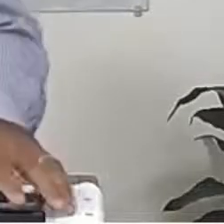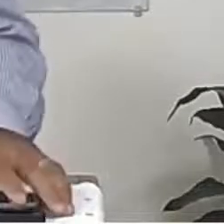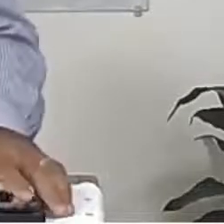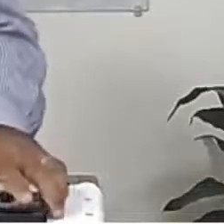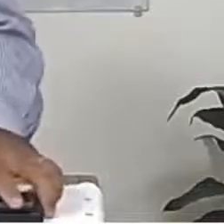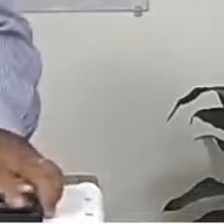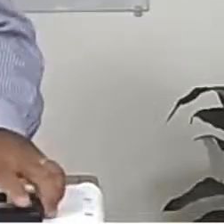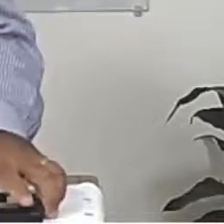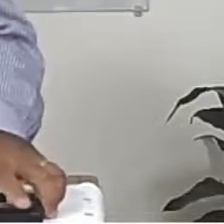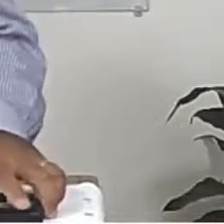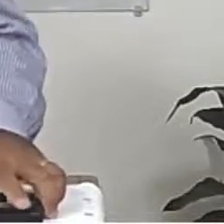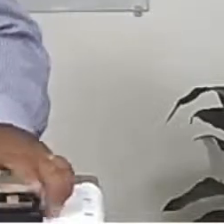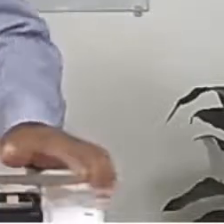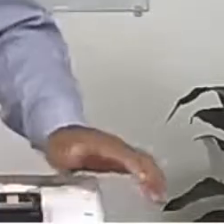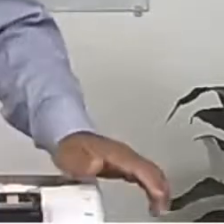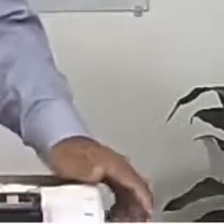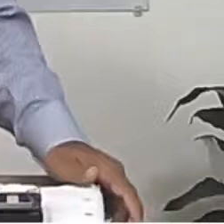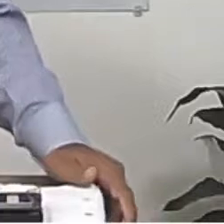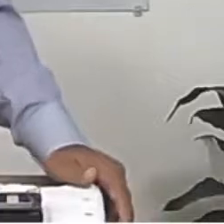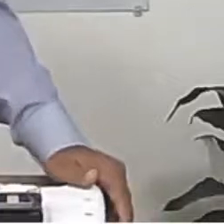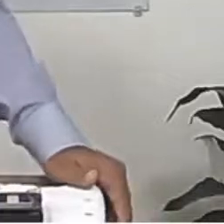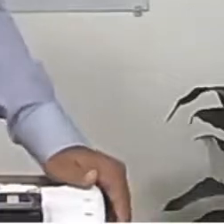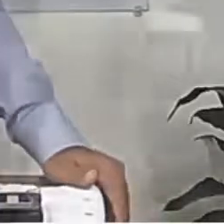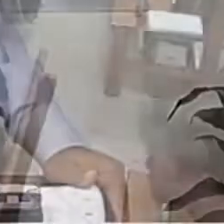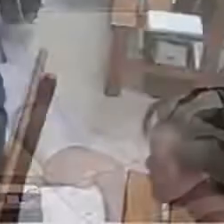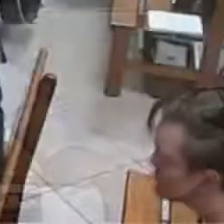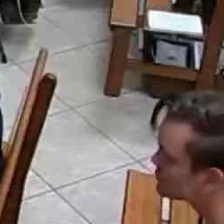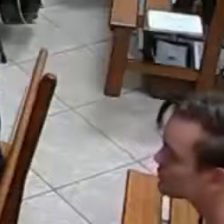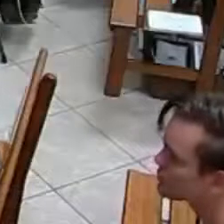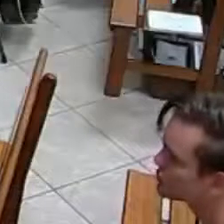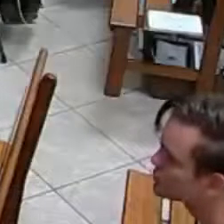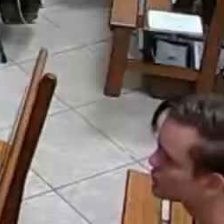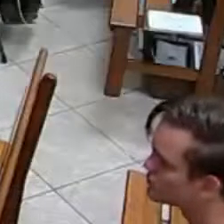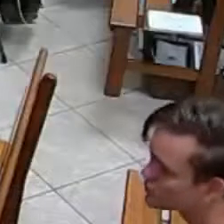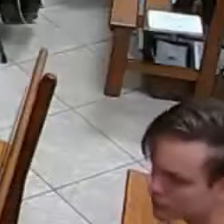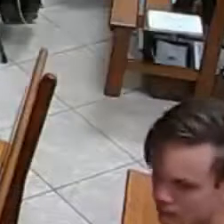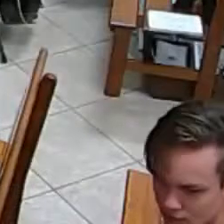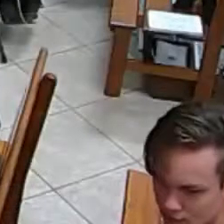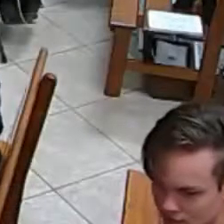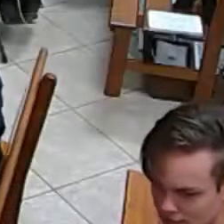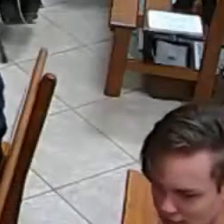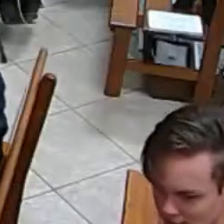raptured. Amen? Let us stand up. Just completely.